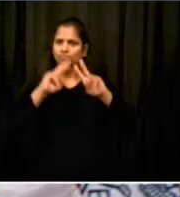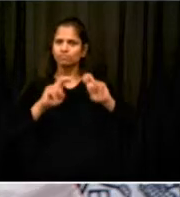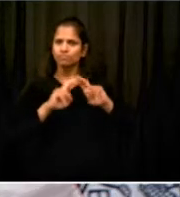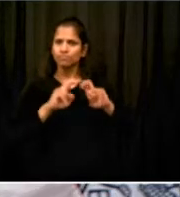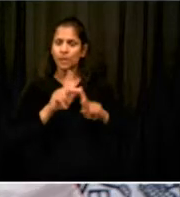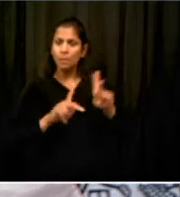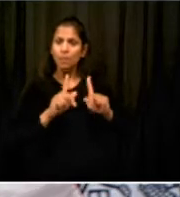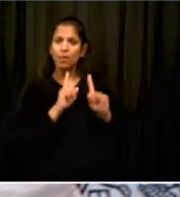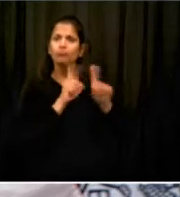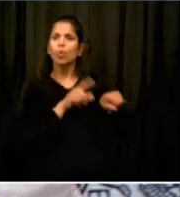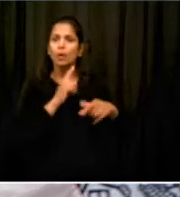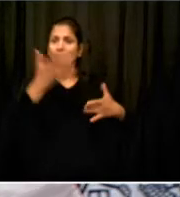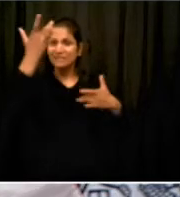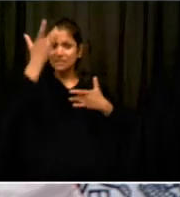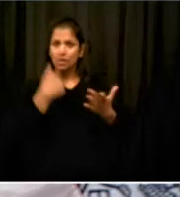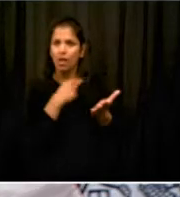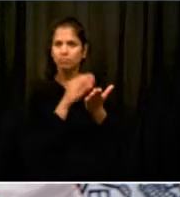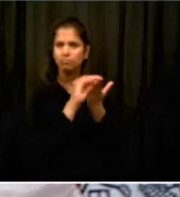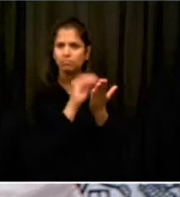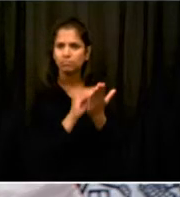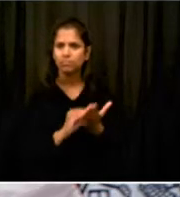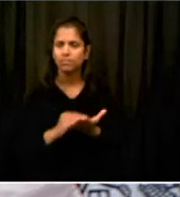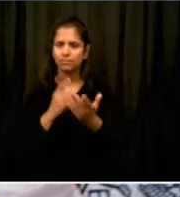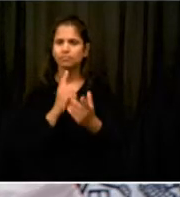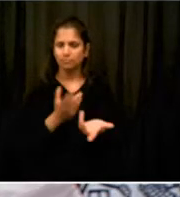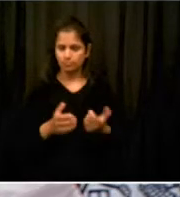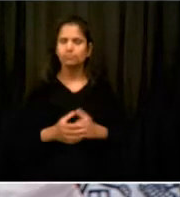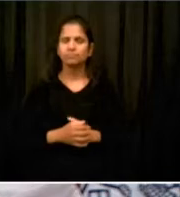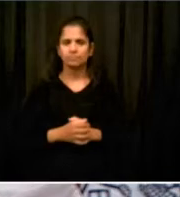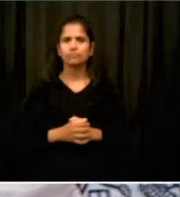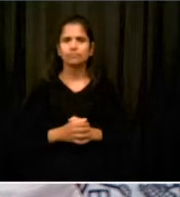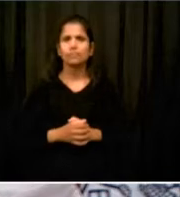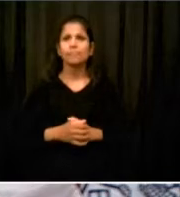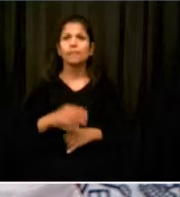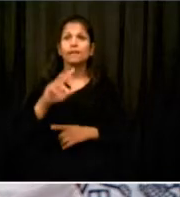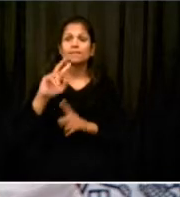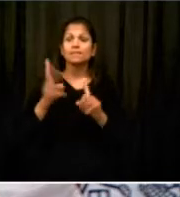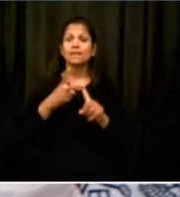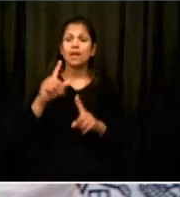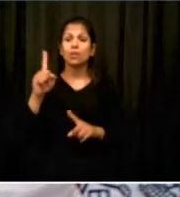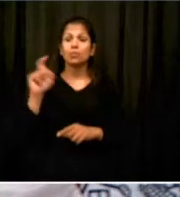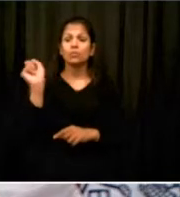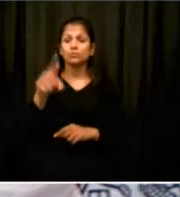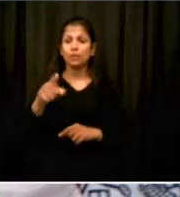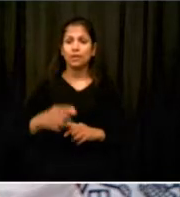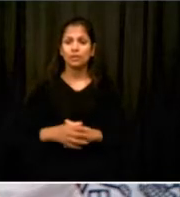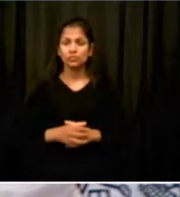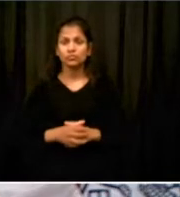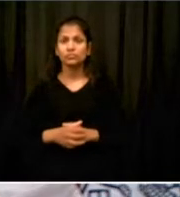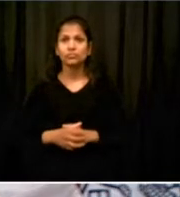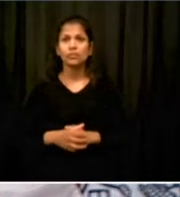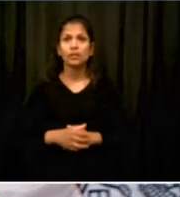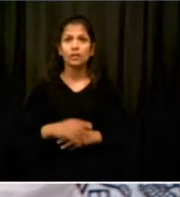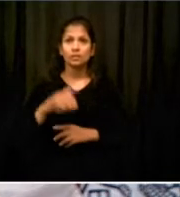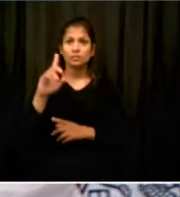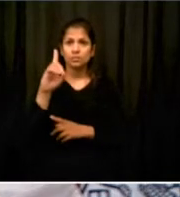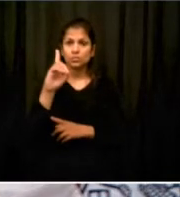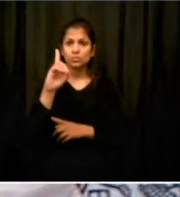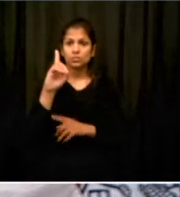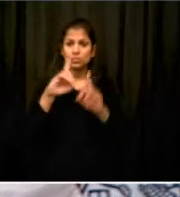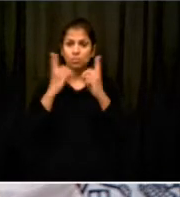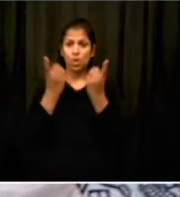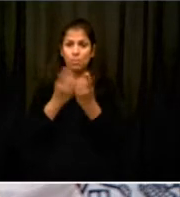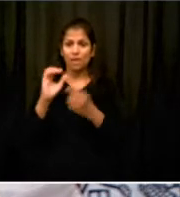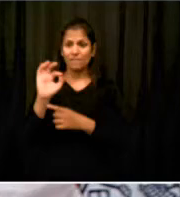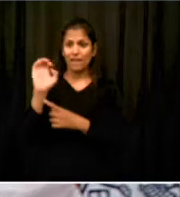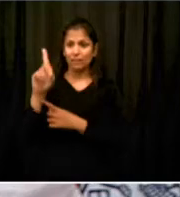the DOE, which has apparently cut funds for a so-called bridge year program, meaning high school seniors